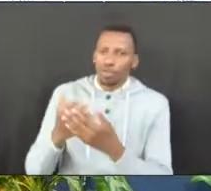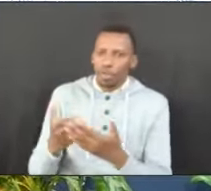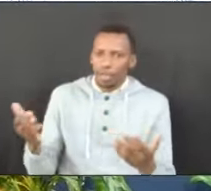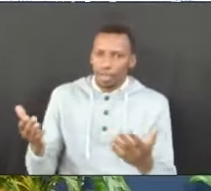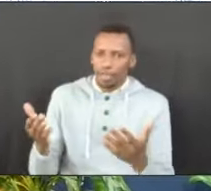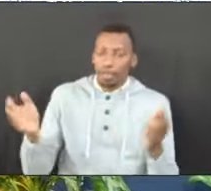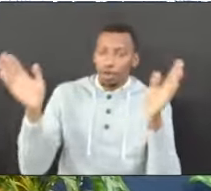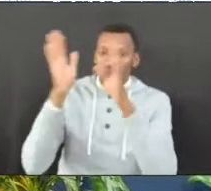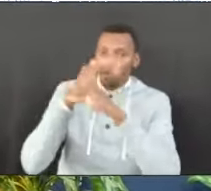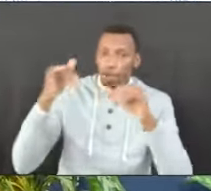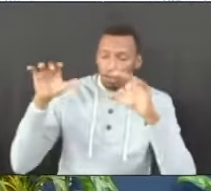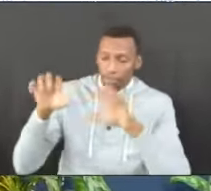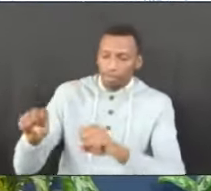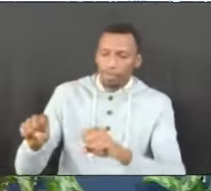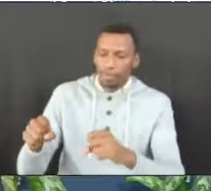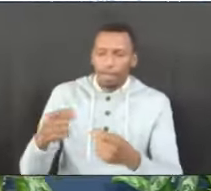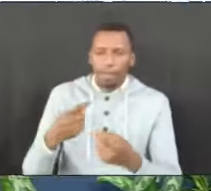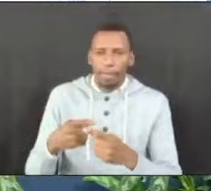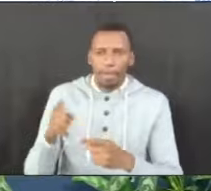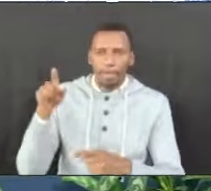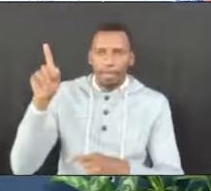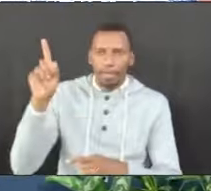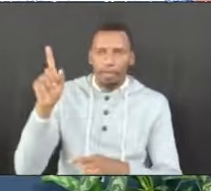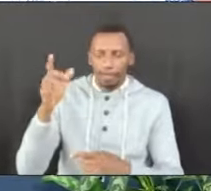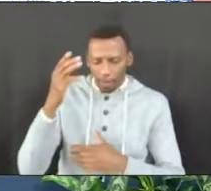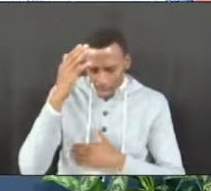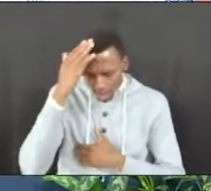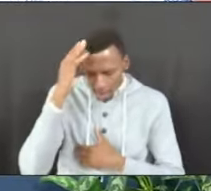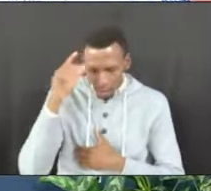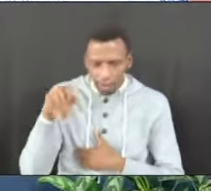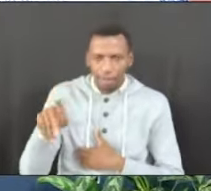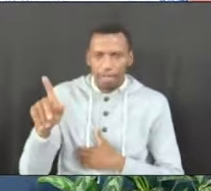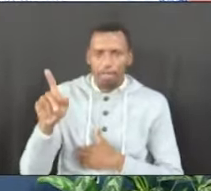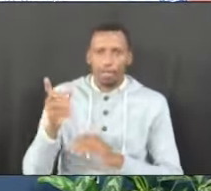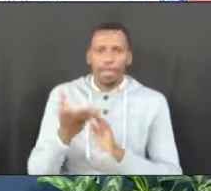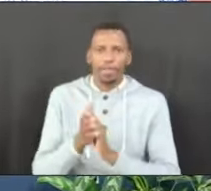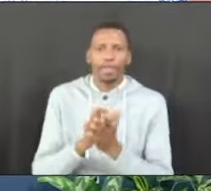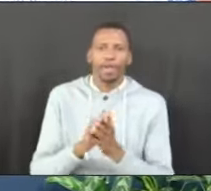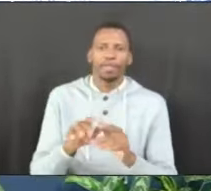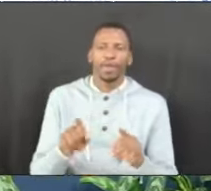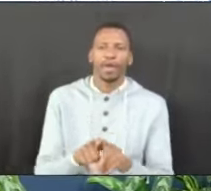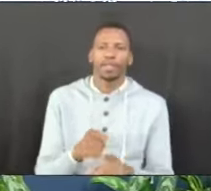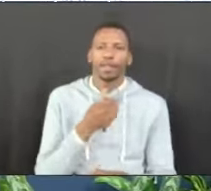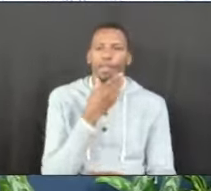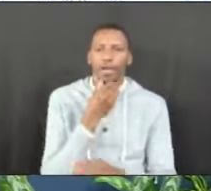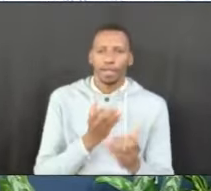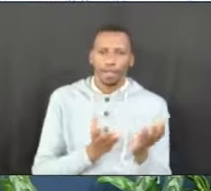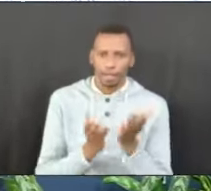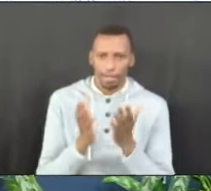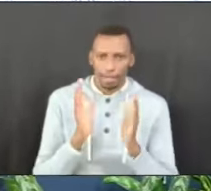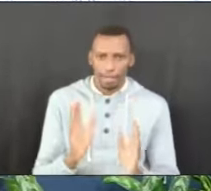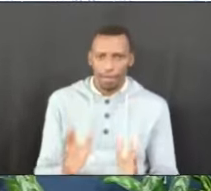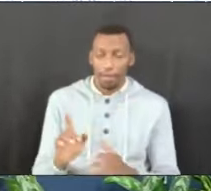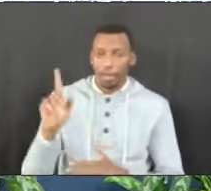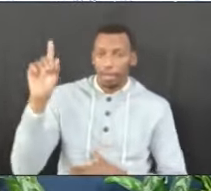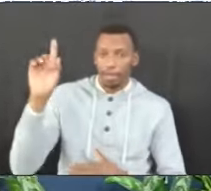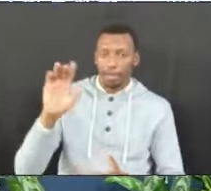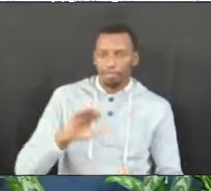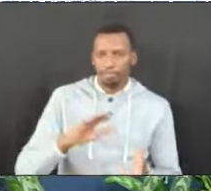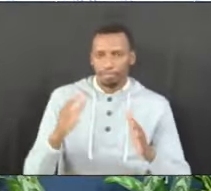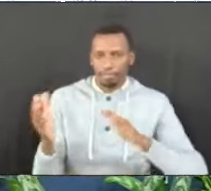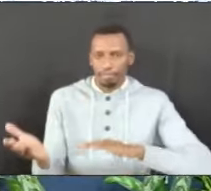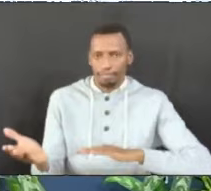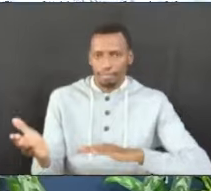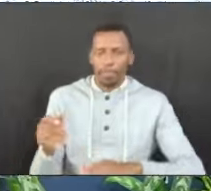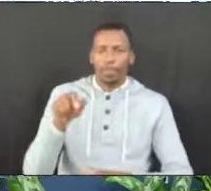grasped, but he abased himself, taking the form of a manservant, and he died a death on the